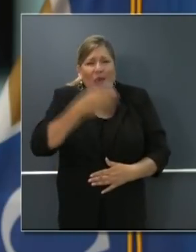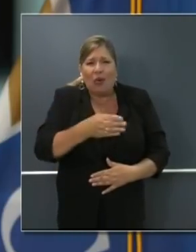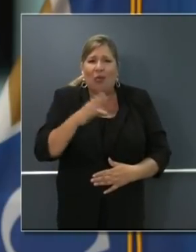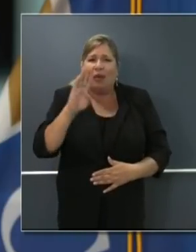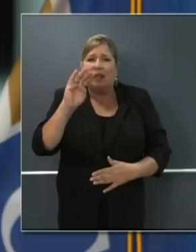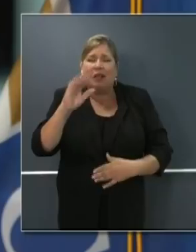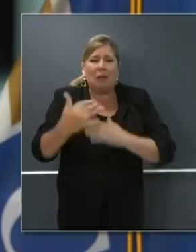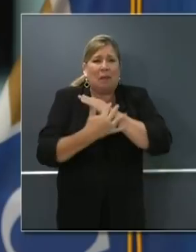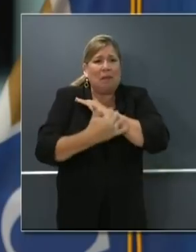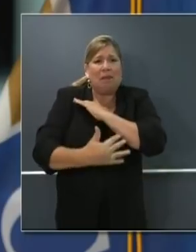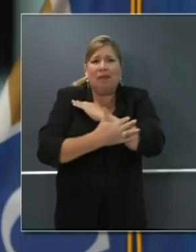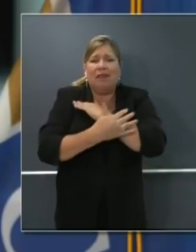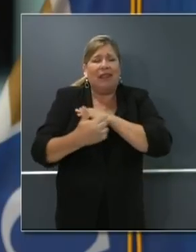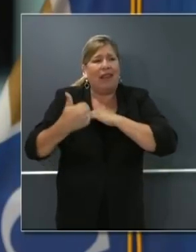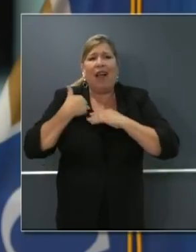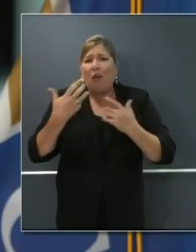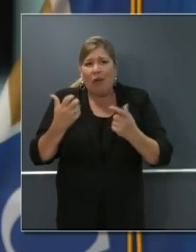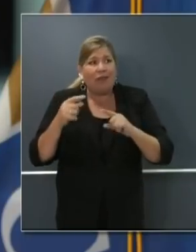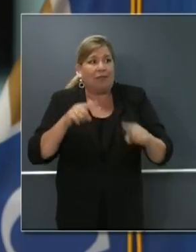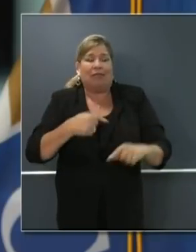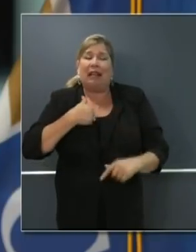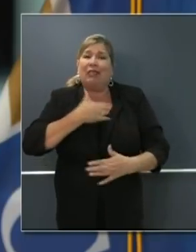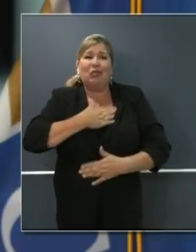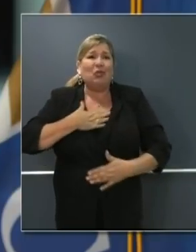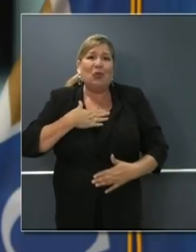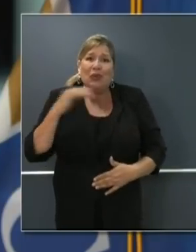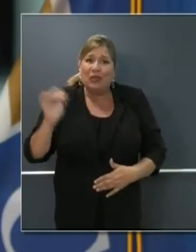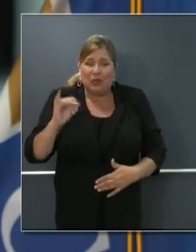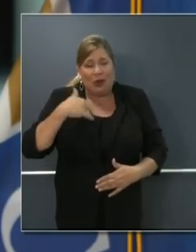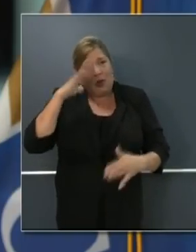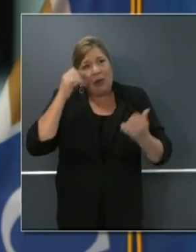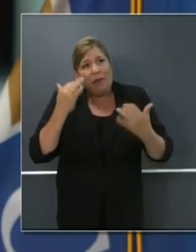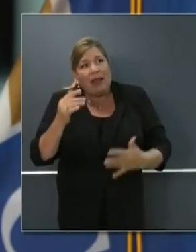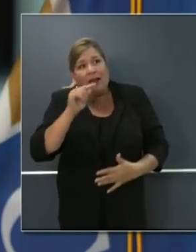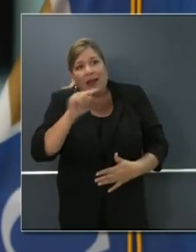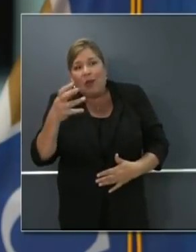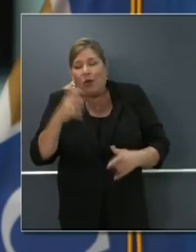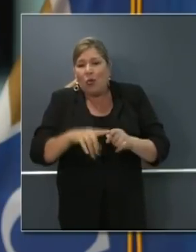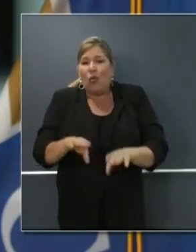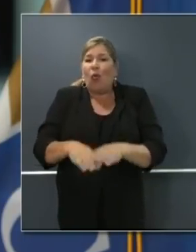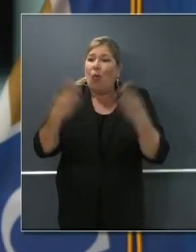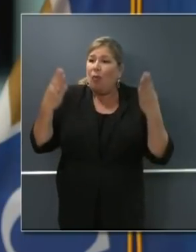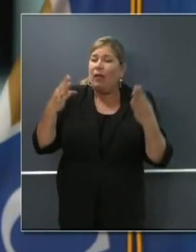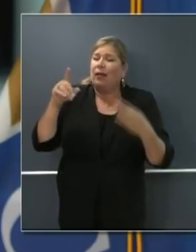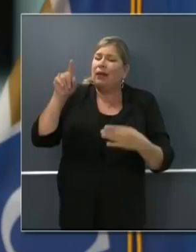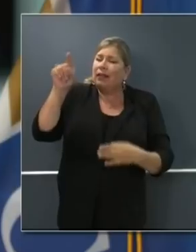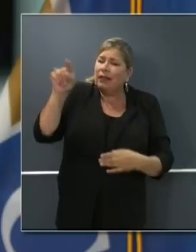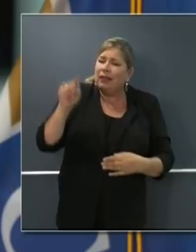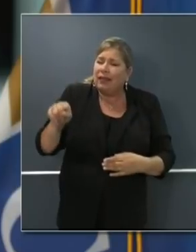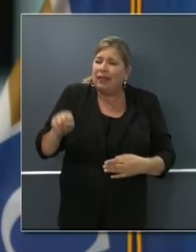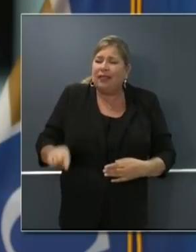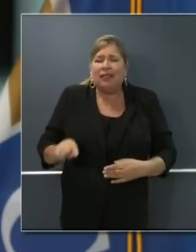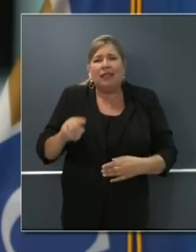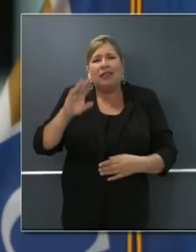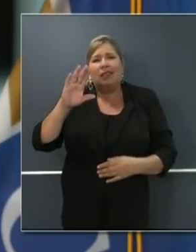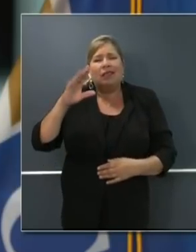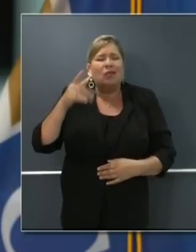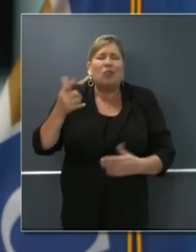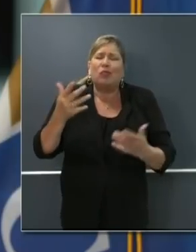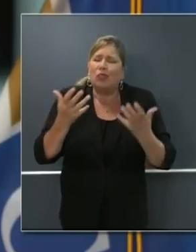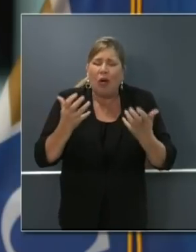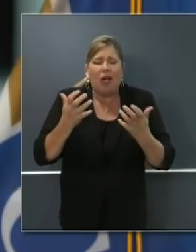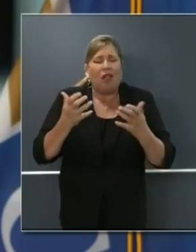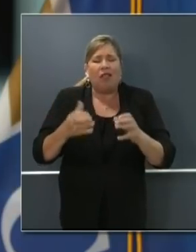Hollister Ranch. I finally signed a bill, been vetoed a few times, to open up to open up the beaches there.